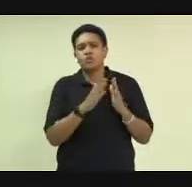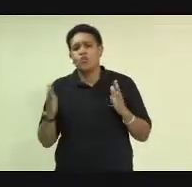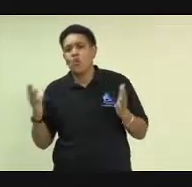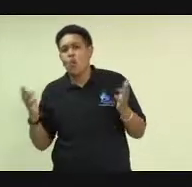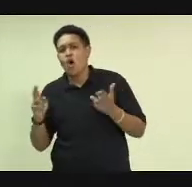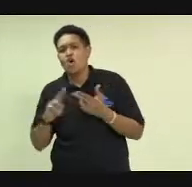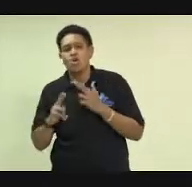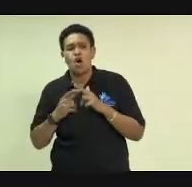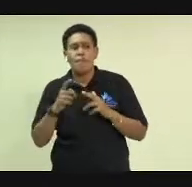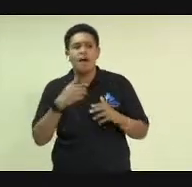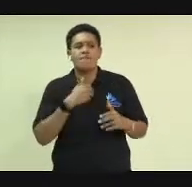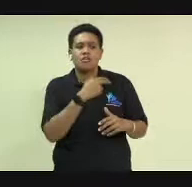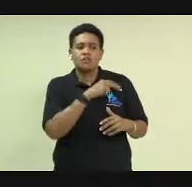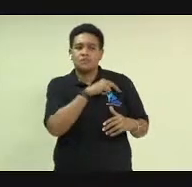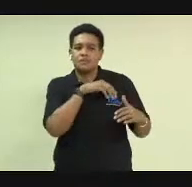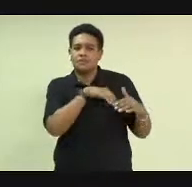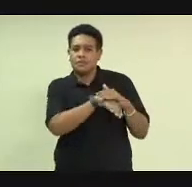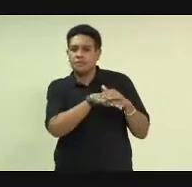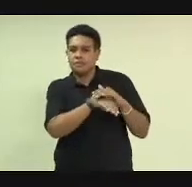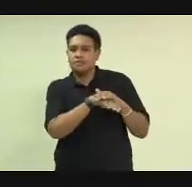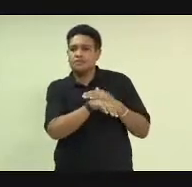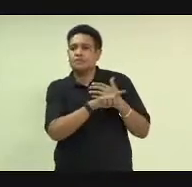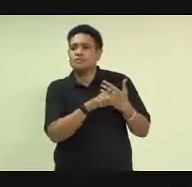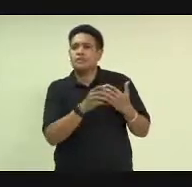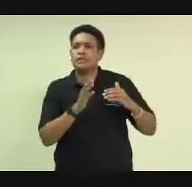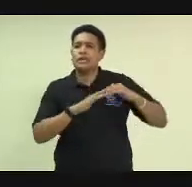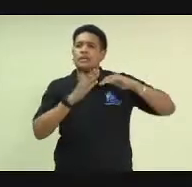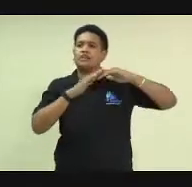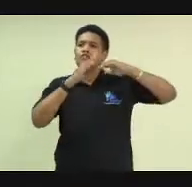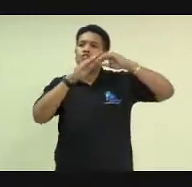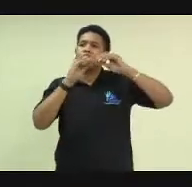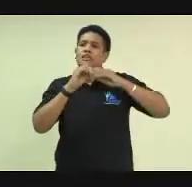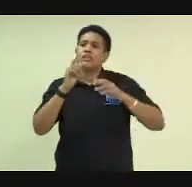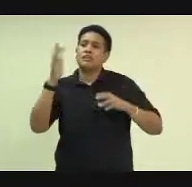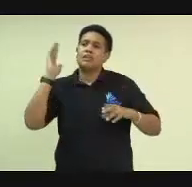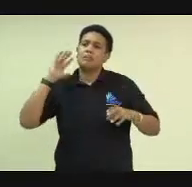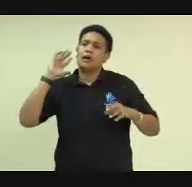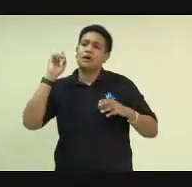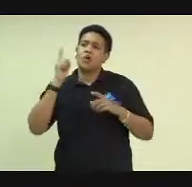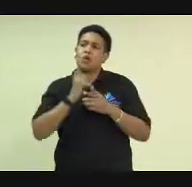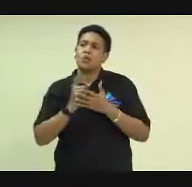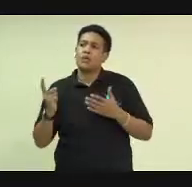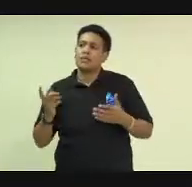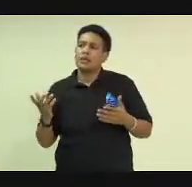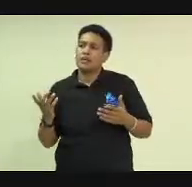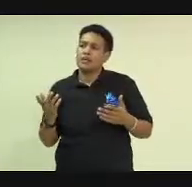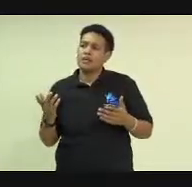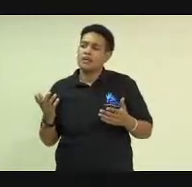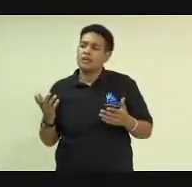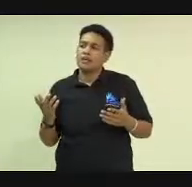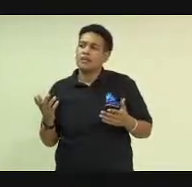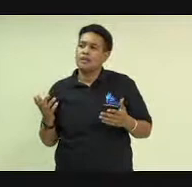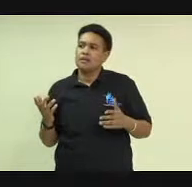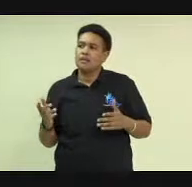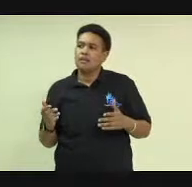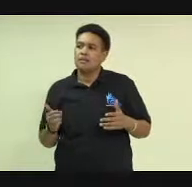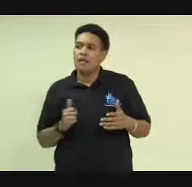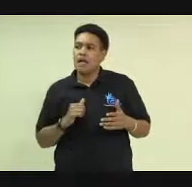number have hospitalizations increased in the past week? I